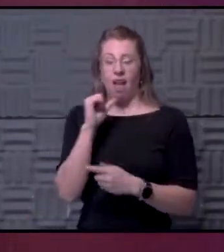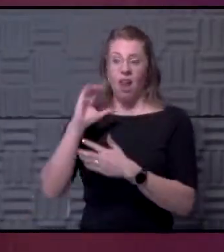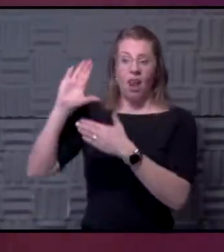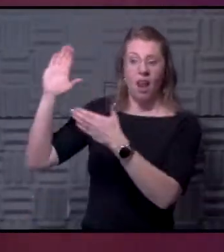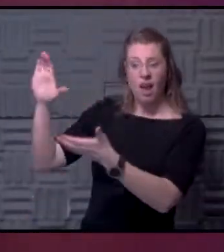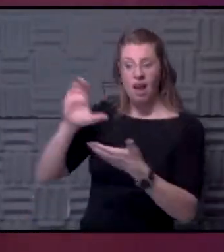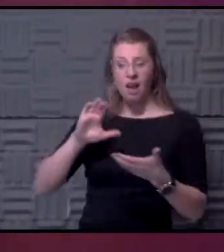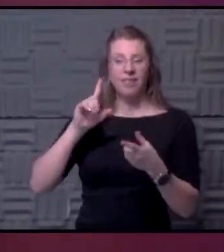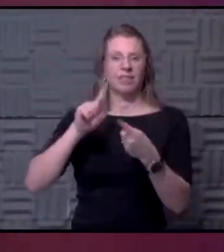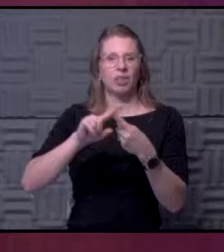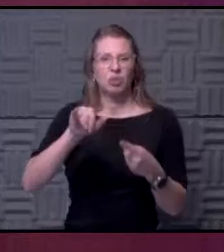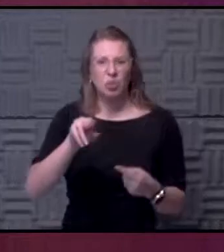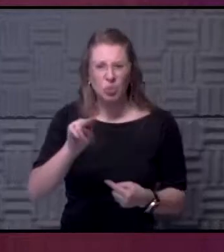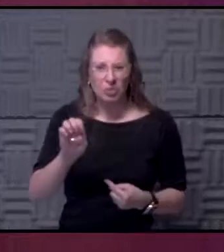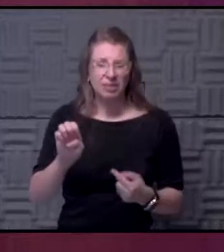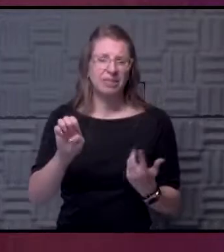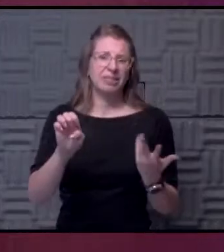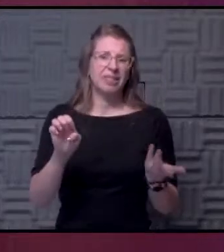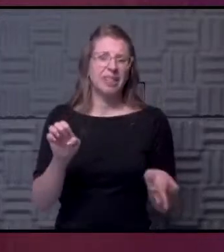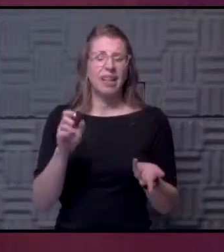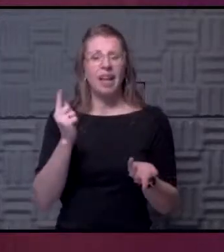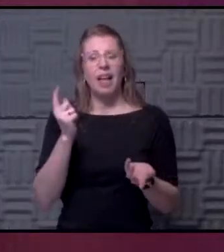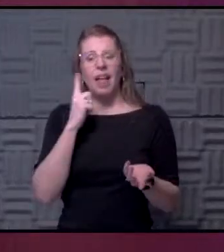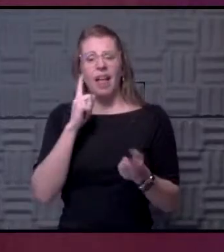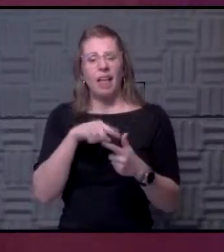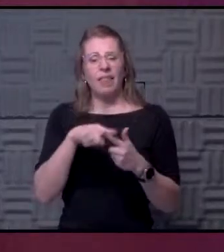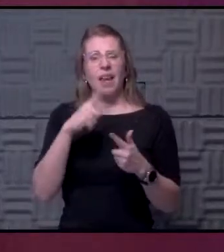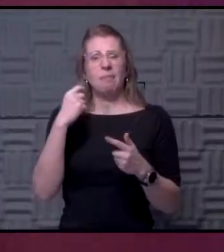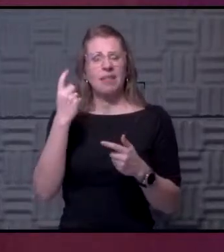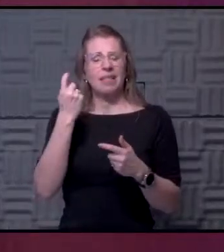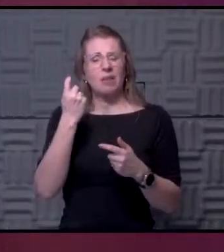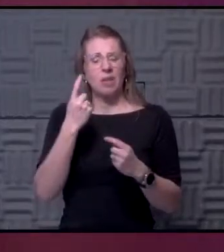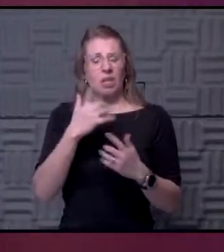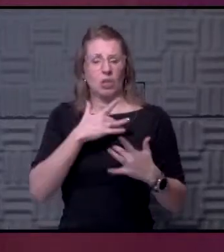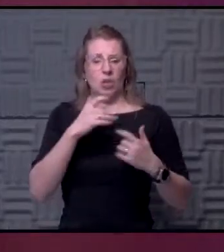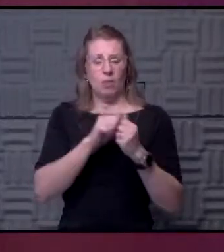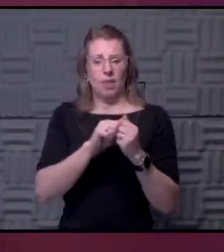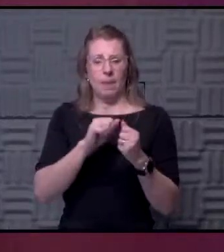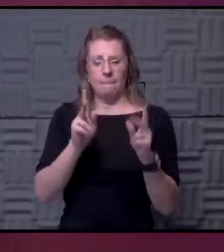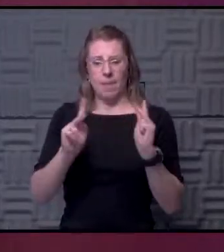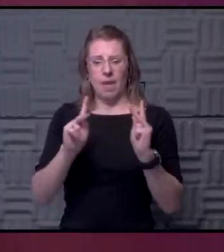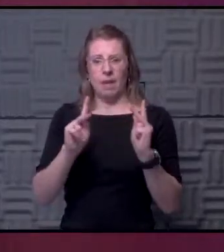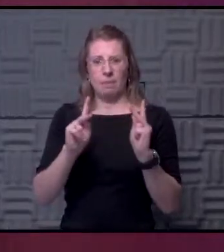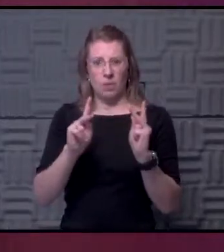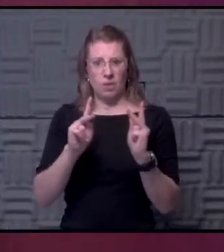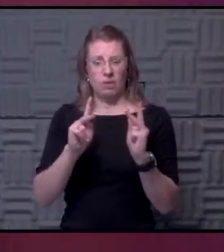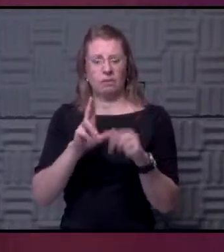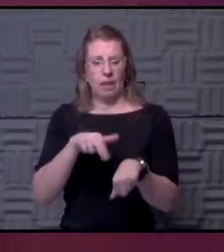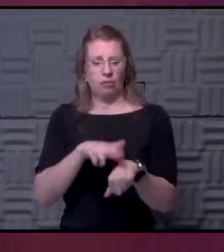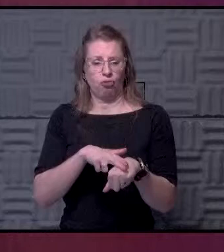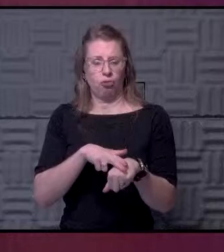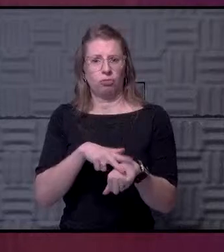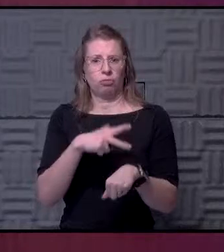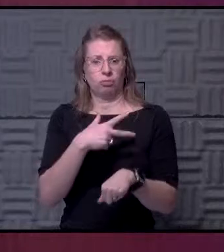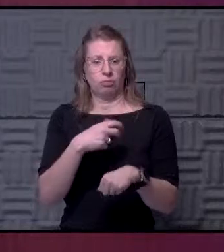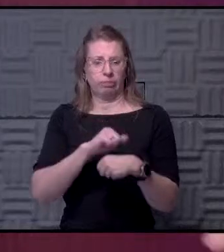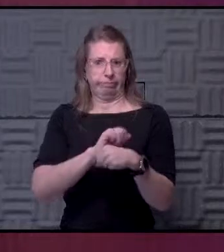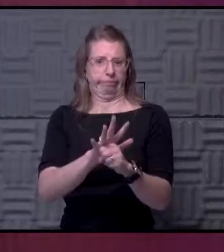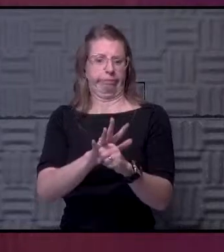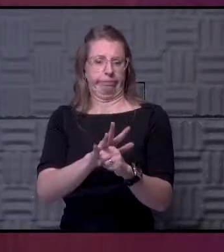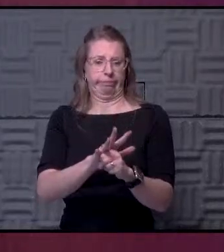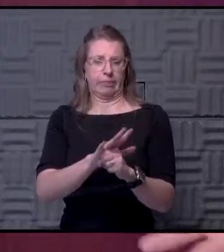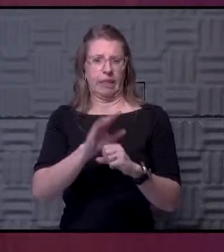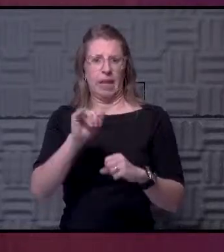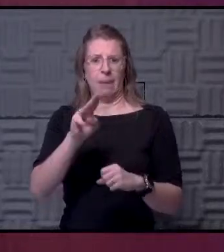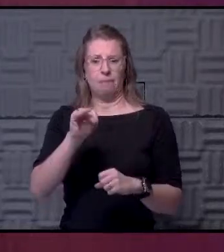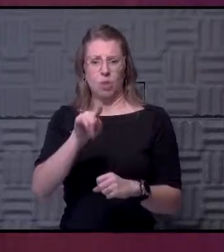scale supply till June, and then I'm a little worried about natural immunity from people who've had COVID beginning to wane, and then folks starting to take their mask off. We're going to start